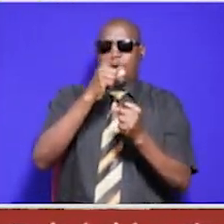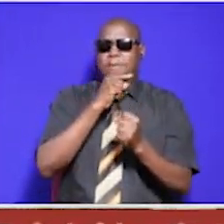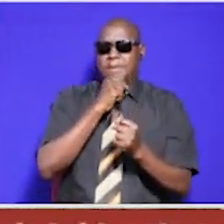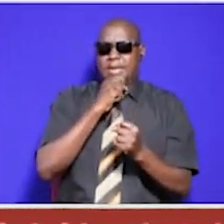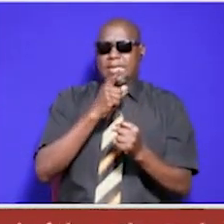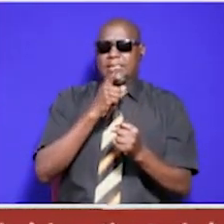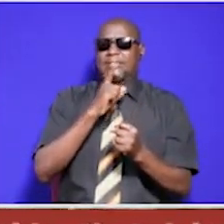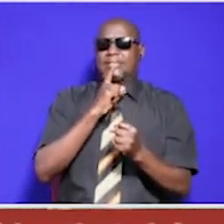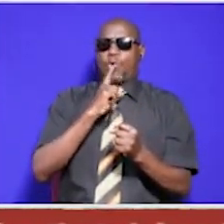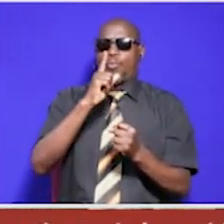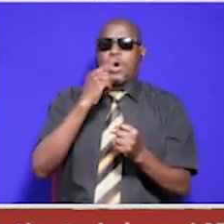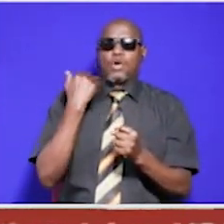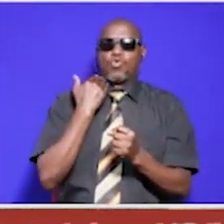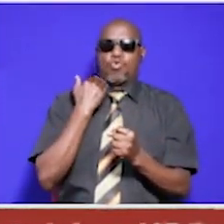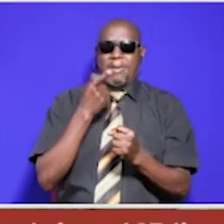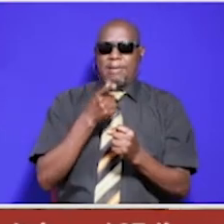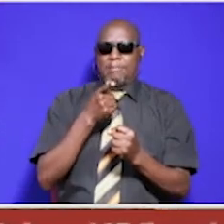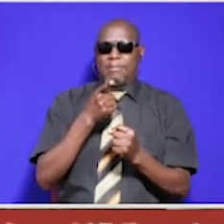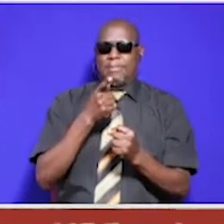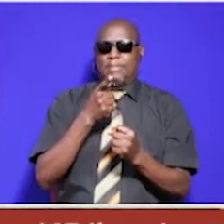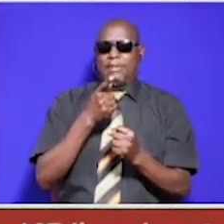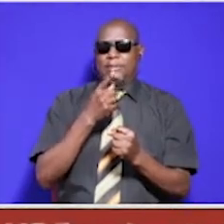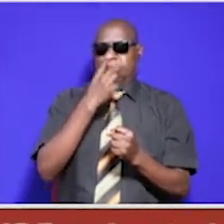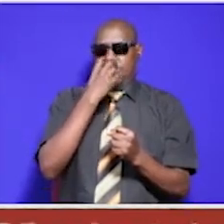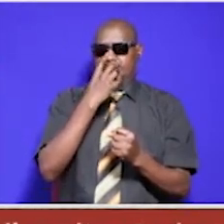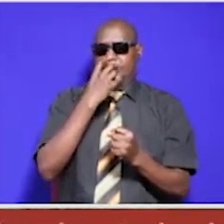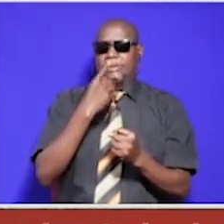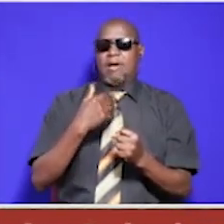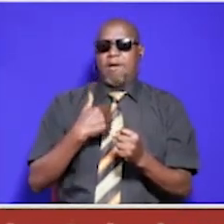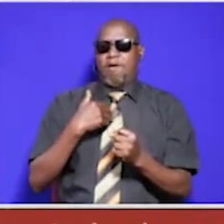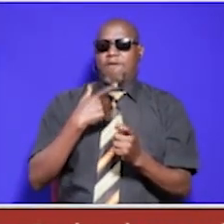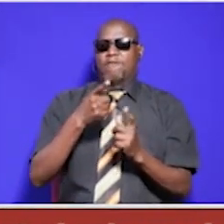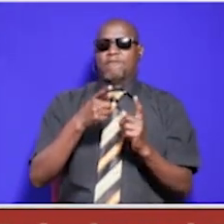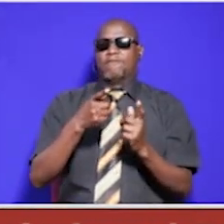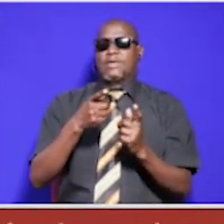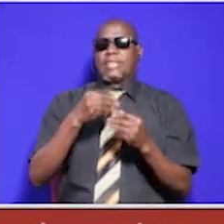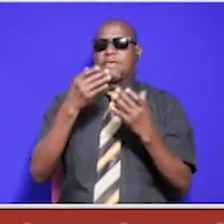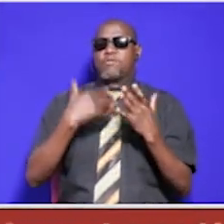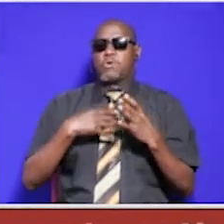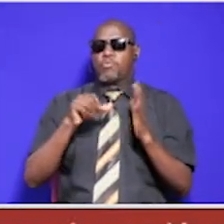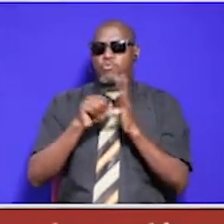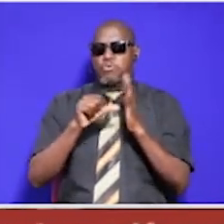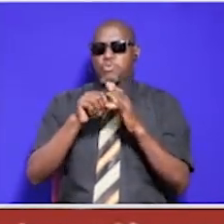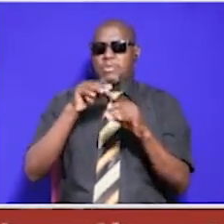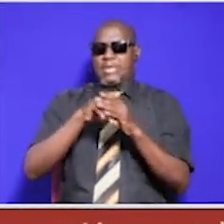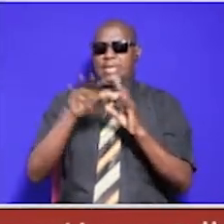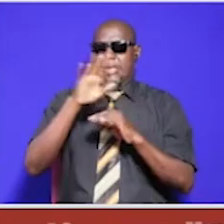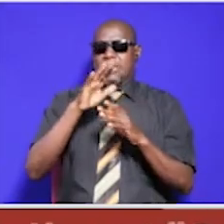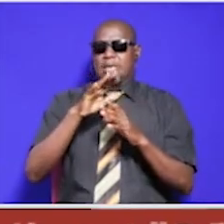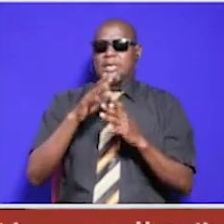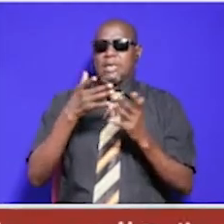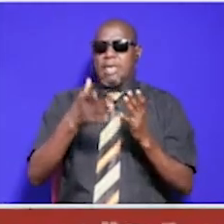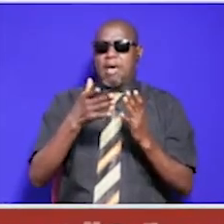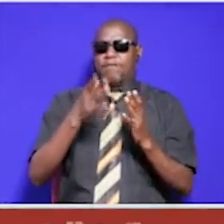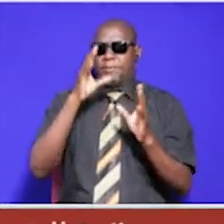was among the robbers suspected to be terrorizing people in the area. The suspected robber escaped death by a